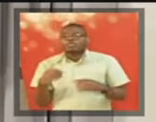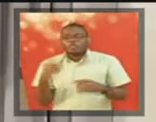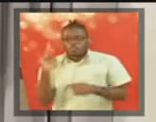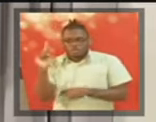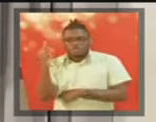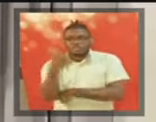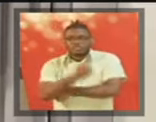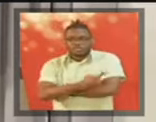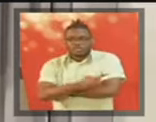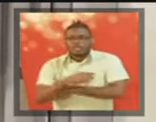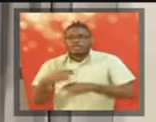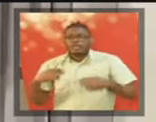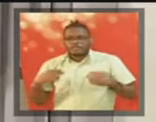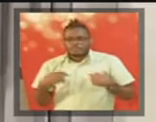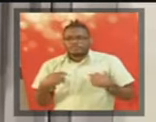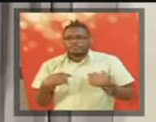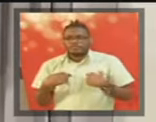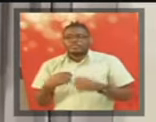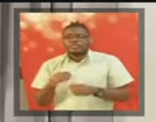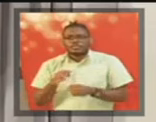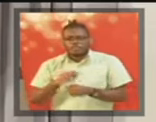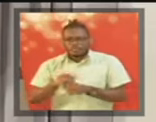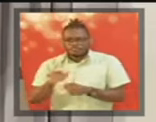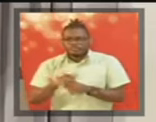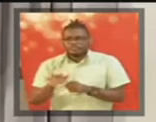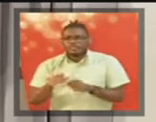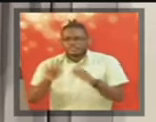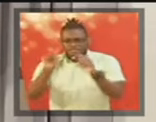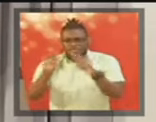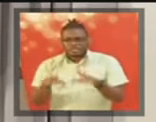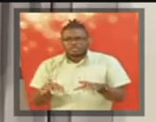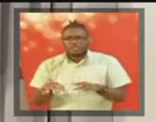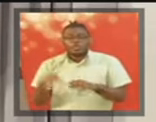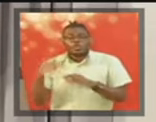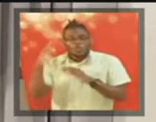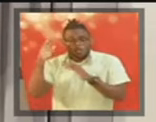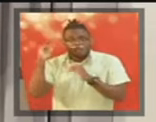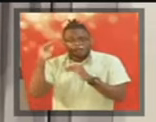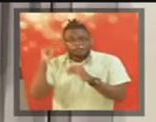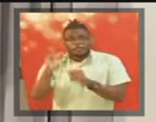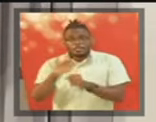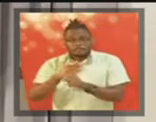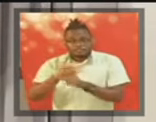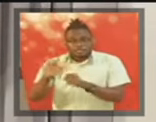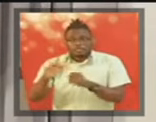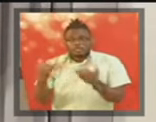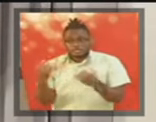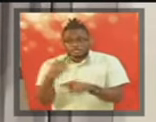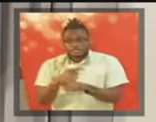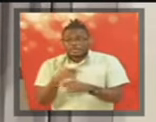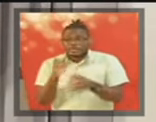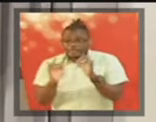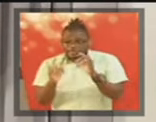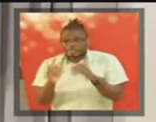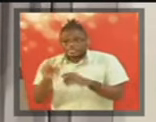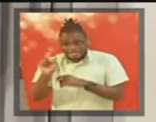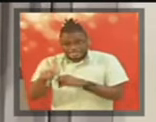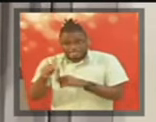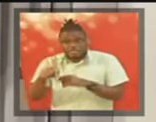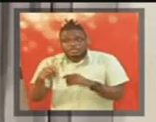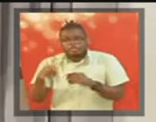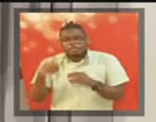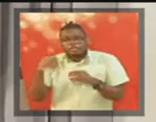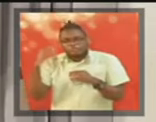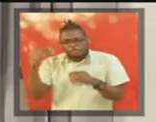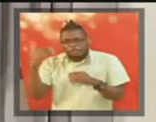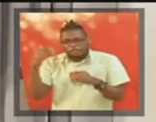of testing. So we hope that should be sufficient for now. If, of course, need be, you remember, Minister would